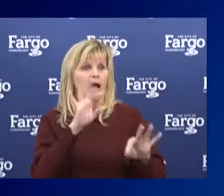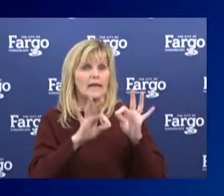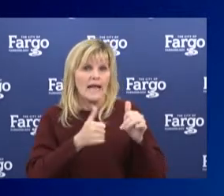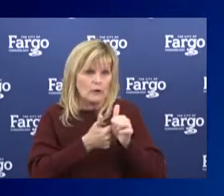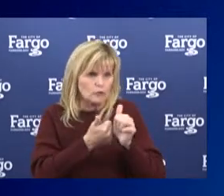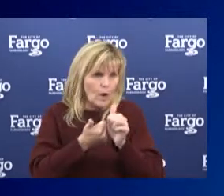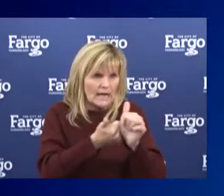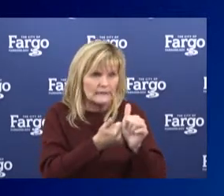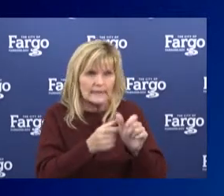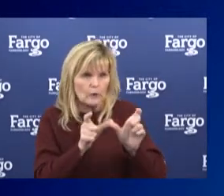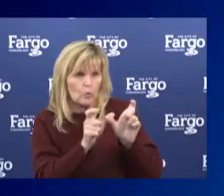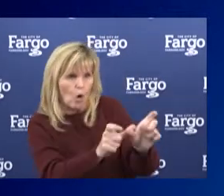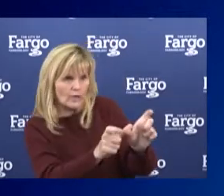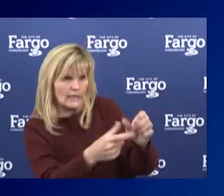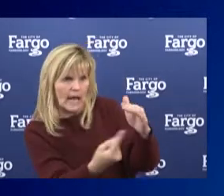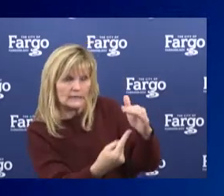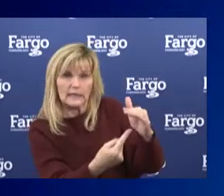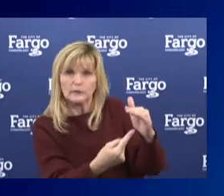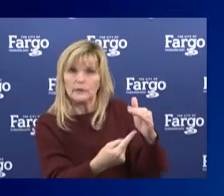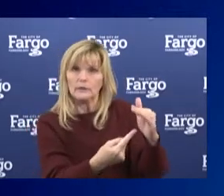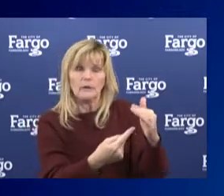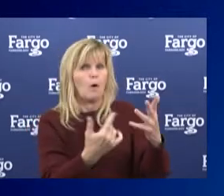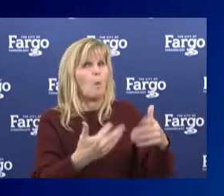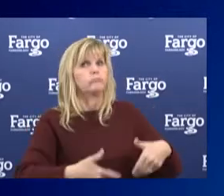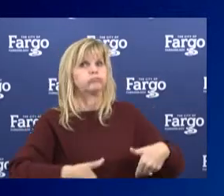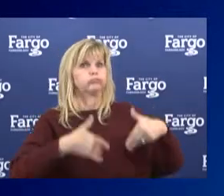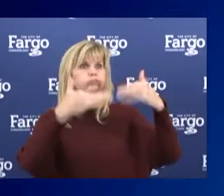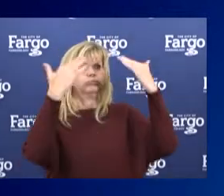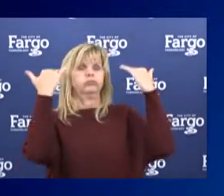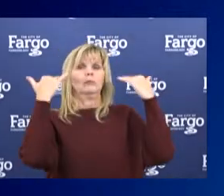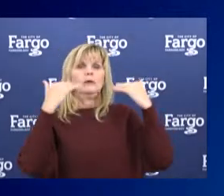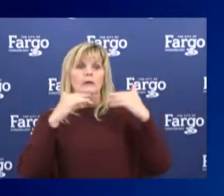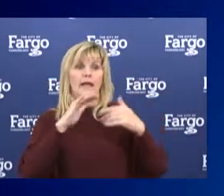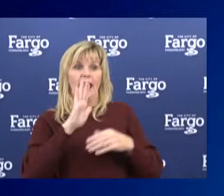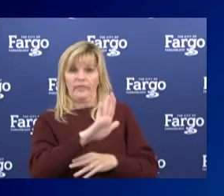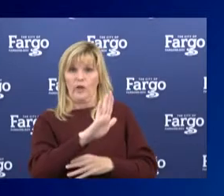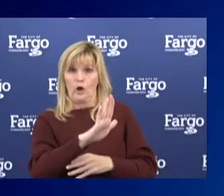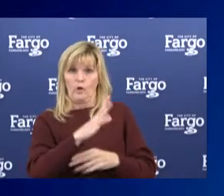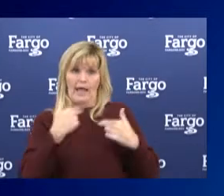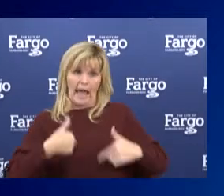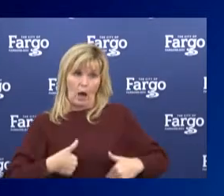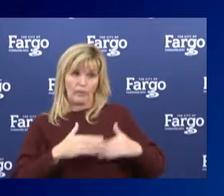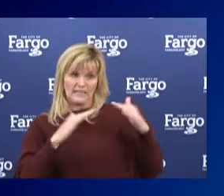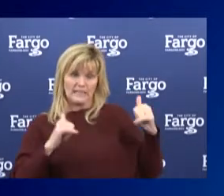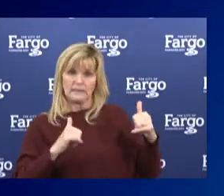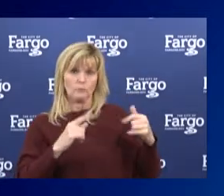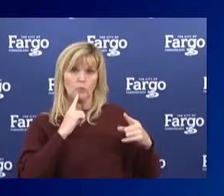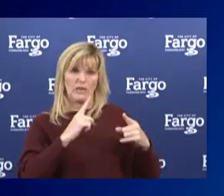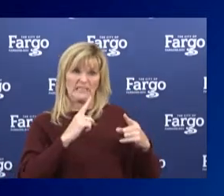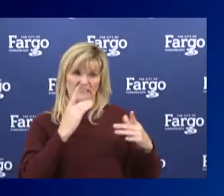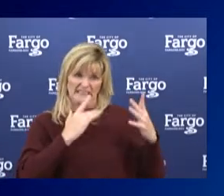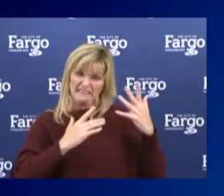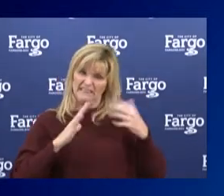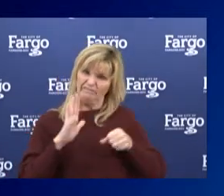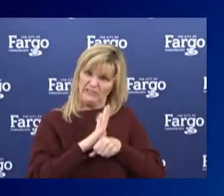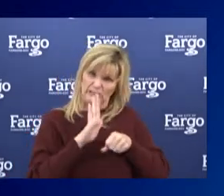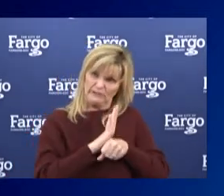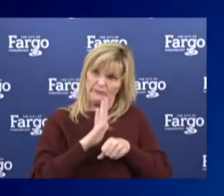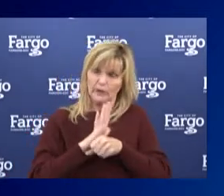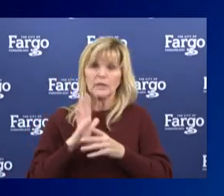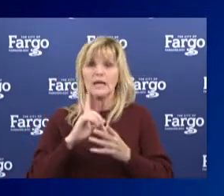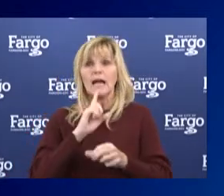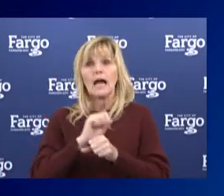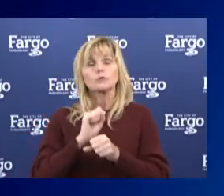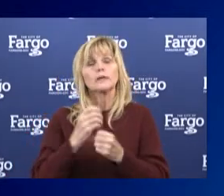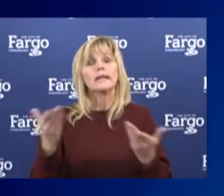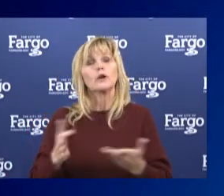and quarantine and isolation got overwhelmed. And frankly, their health systems were being very, very stretched. And for example,